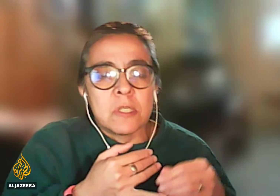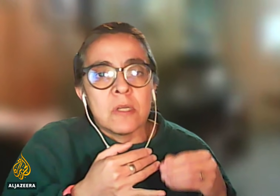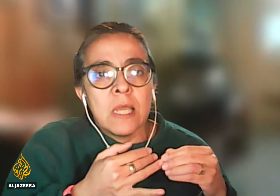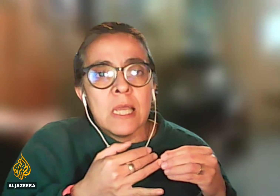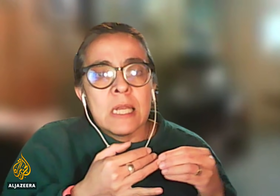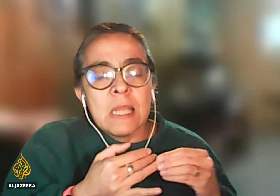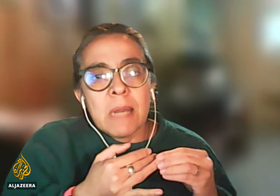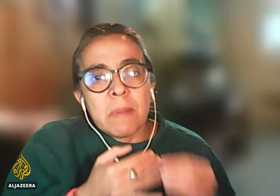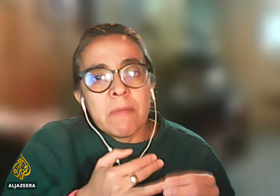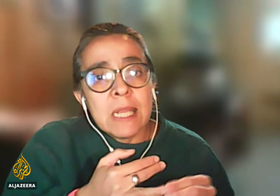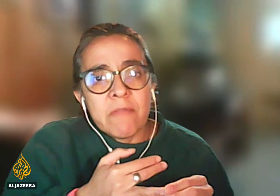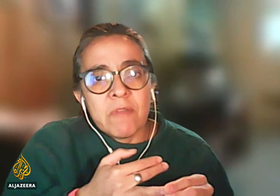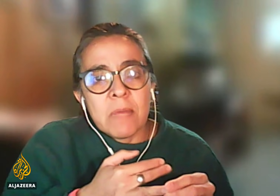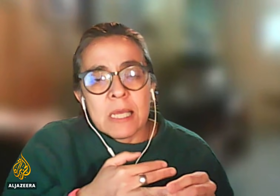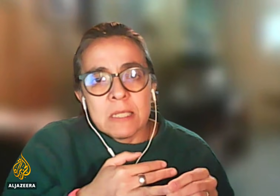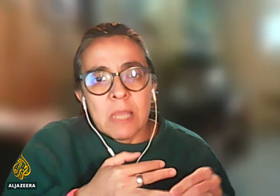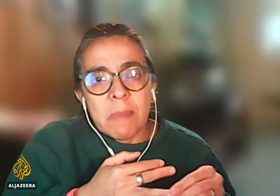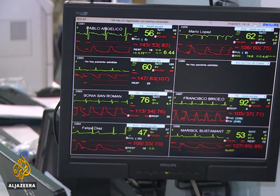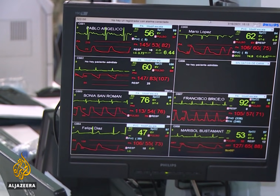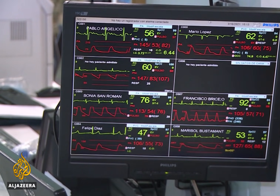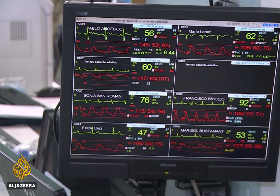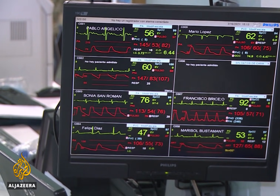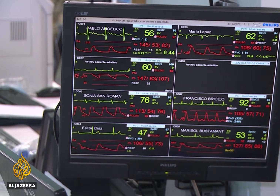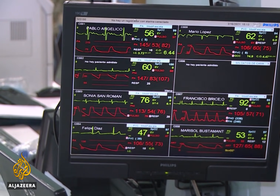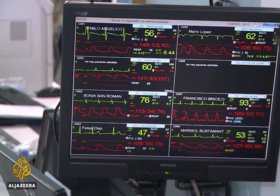to reduce the number of deaths from COVID-19.